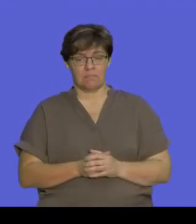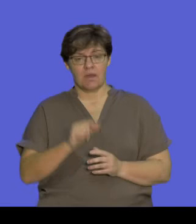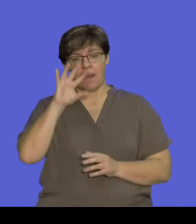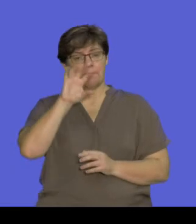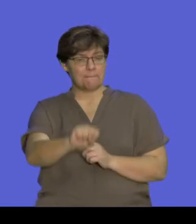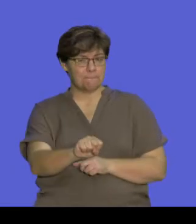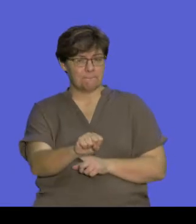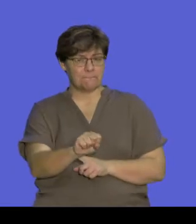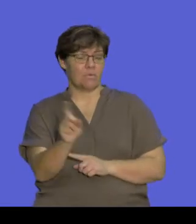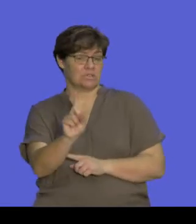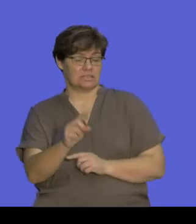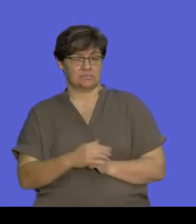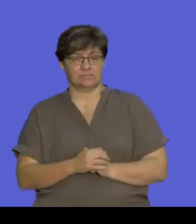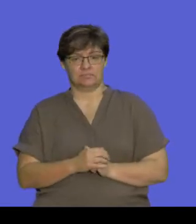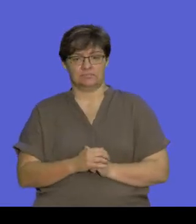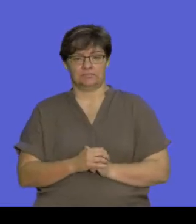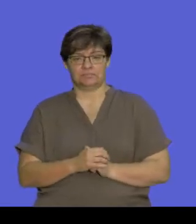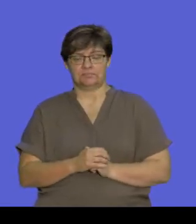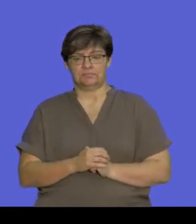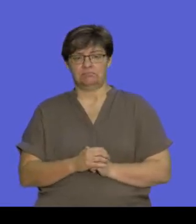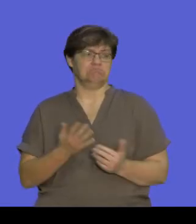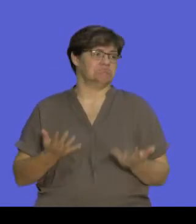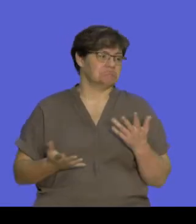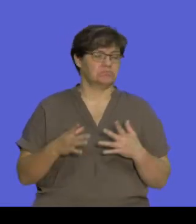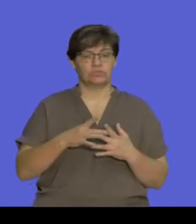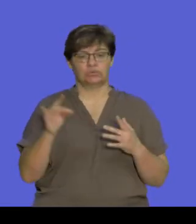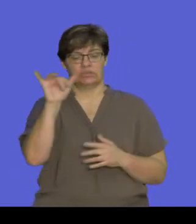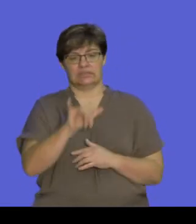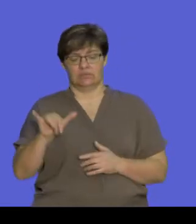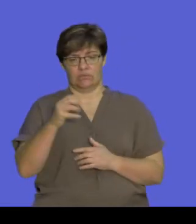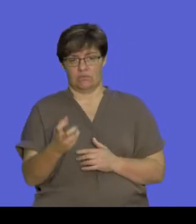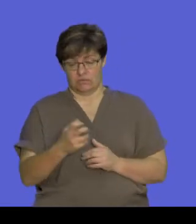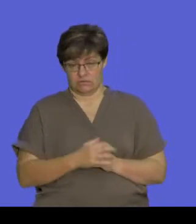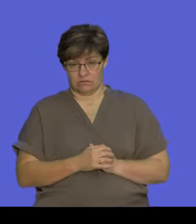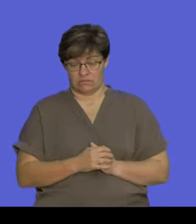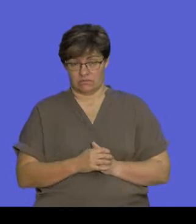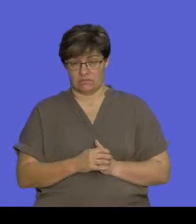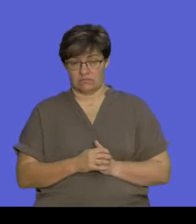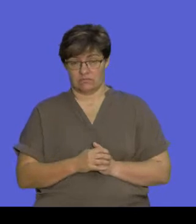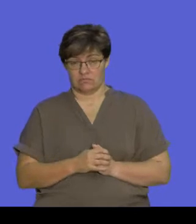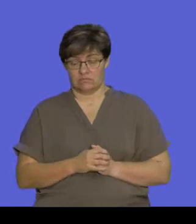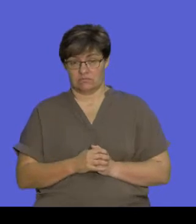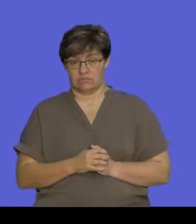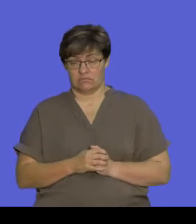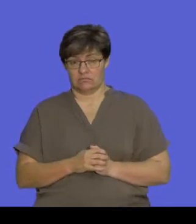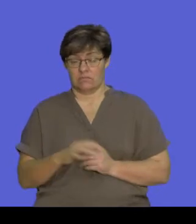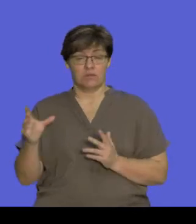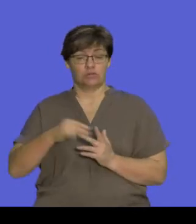the following thing. What about if we chose the yellow ball to start with? So I've chosen a yellow